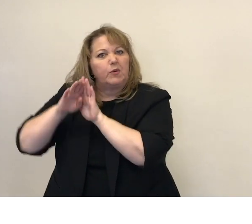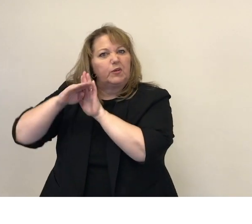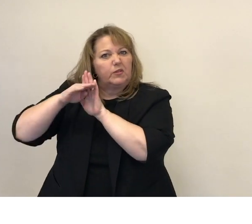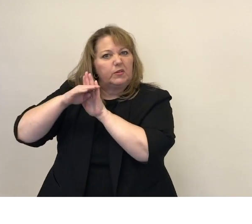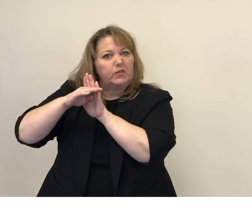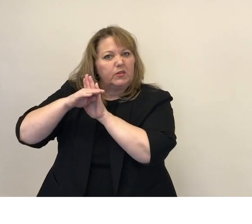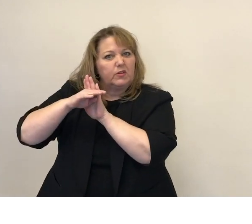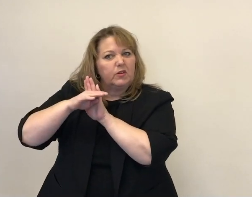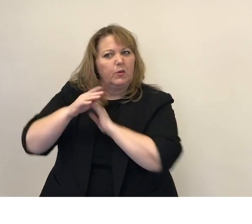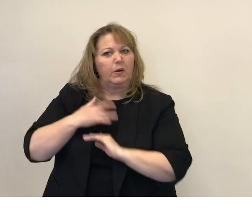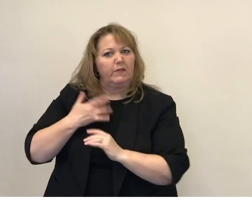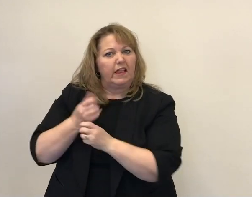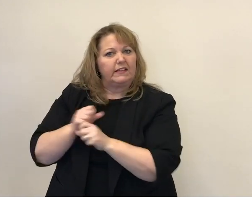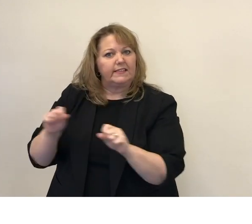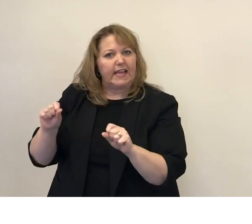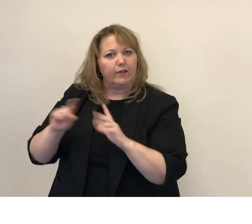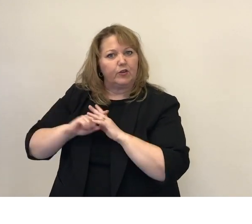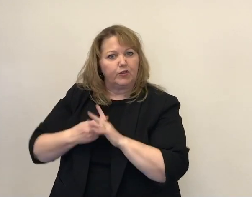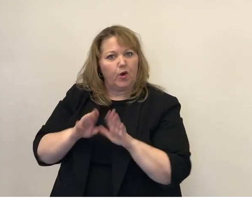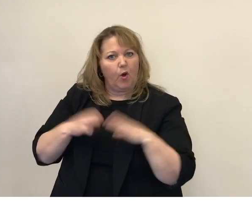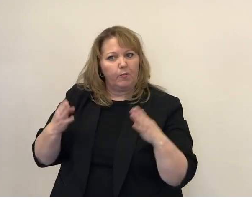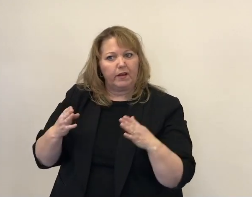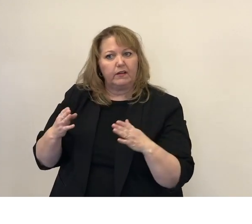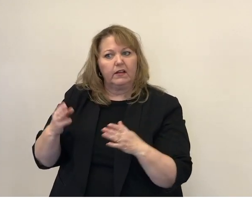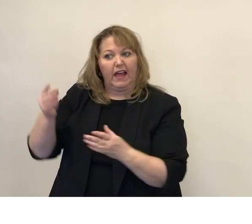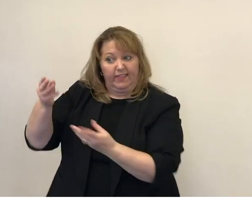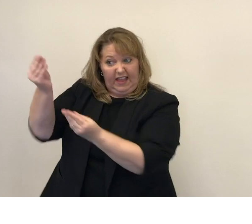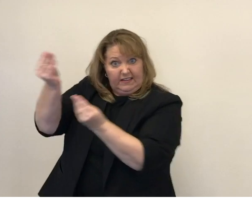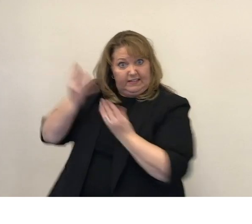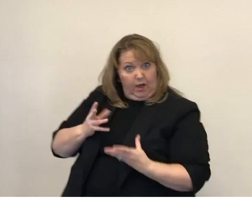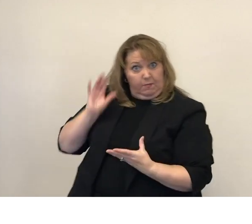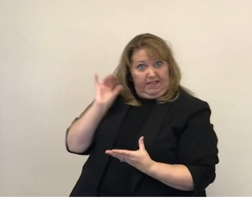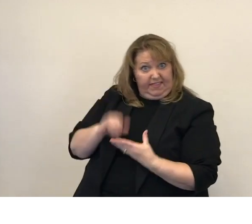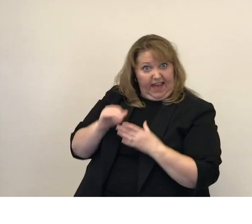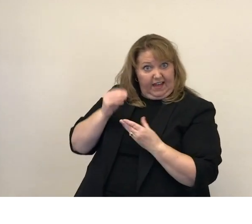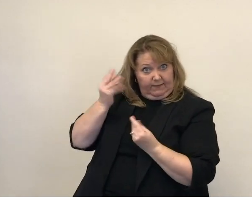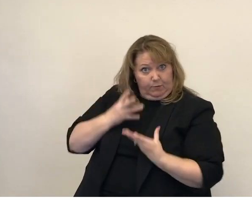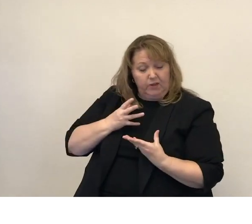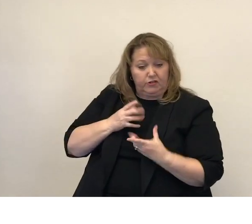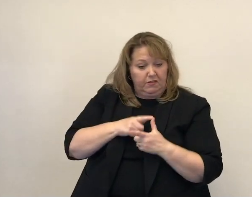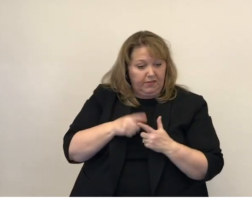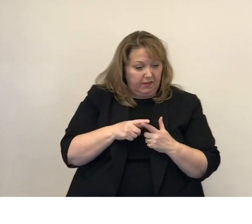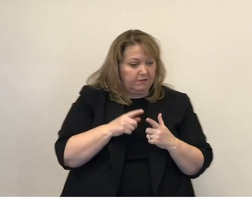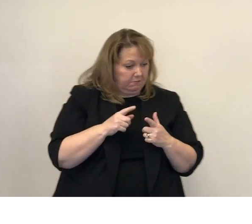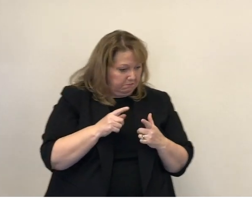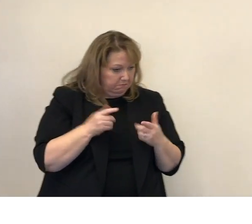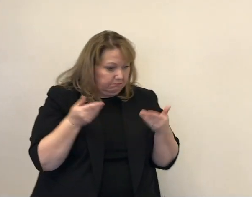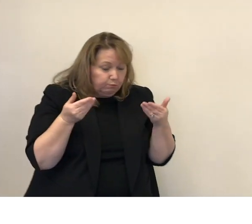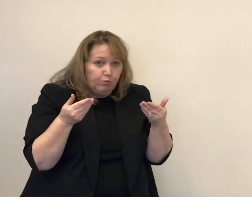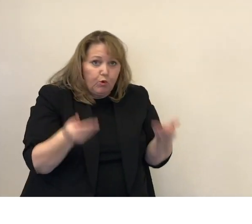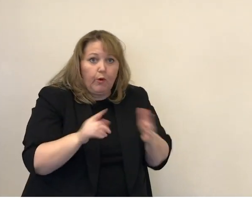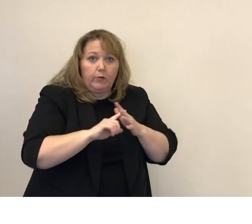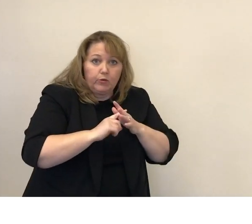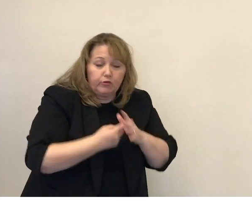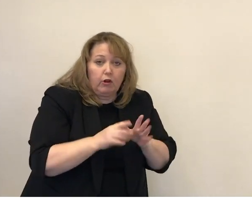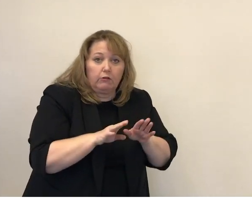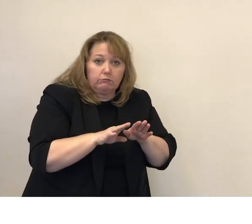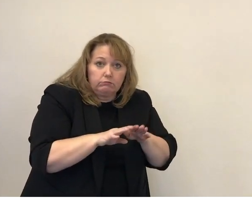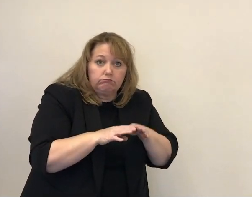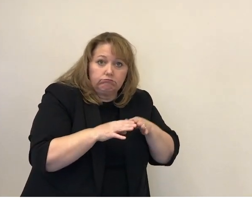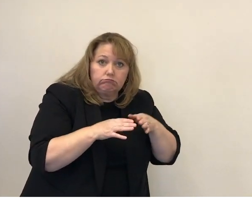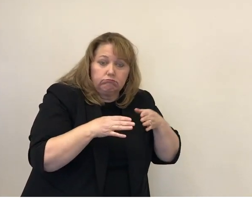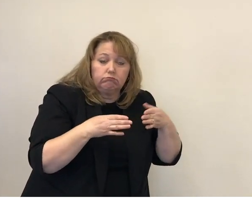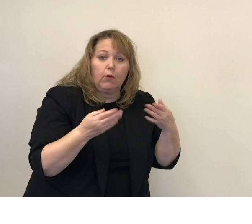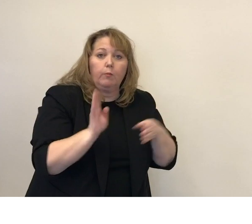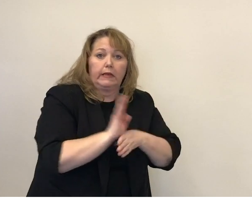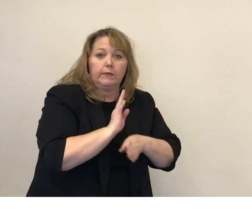and we'll get to where we need to get to. But for right now, I'm analyzing data. I'm relying on people that are an awful lot smarter than